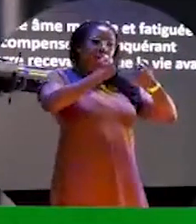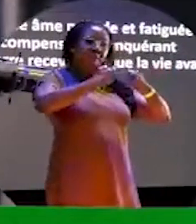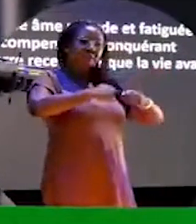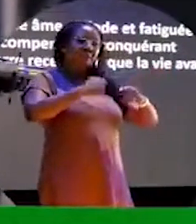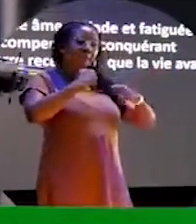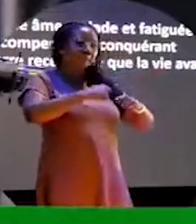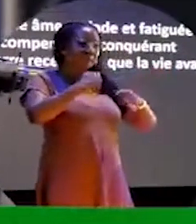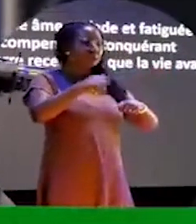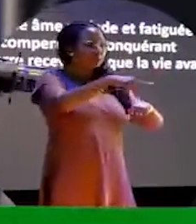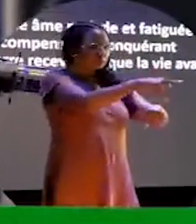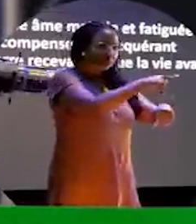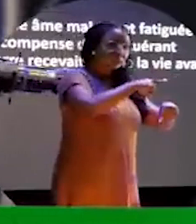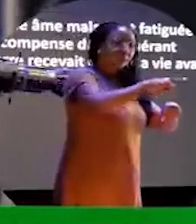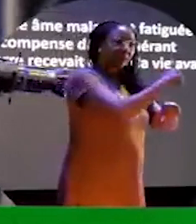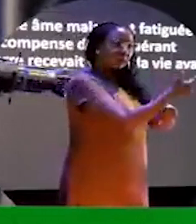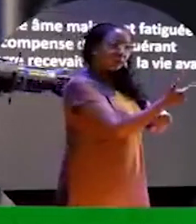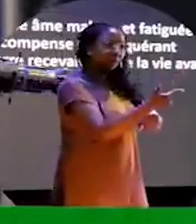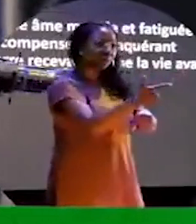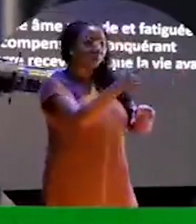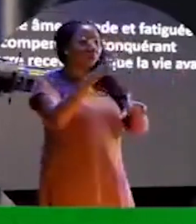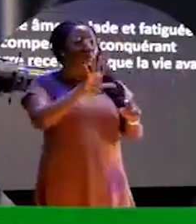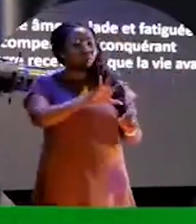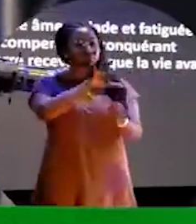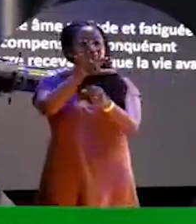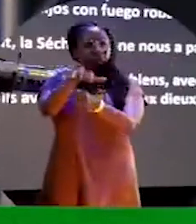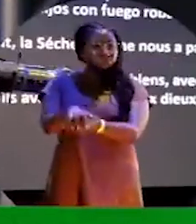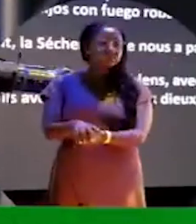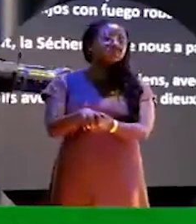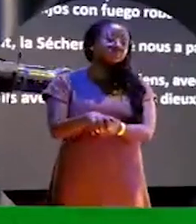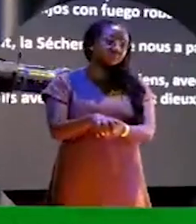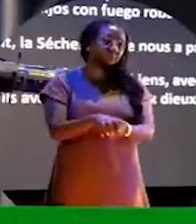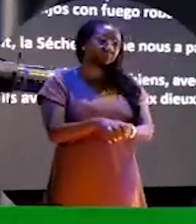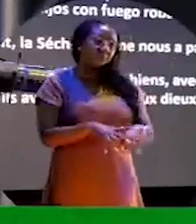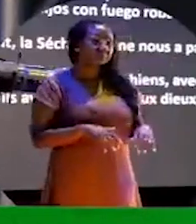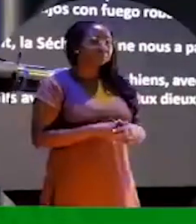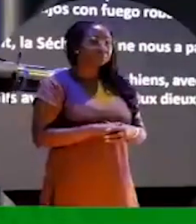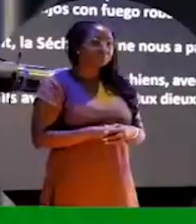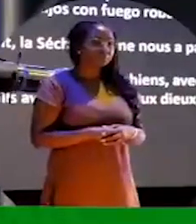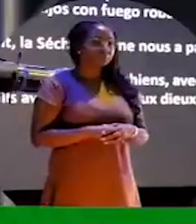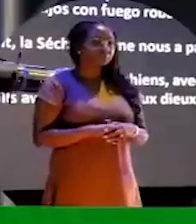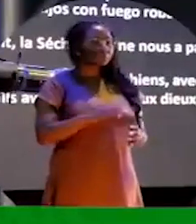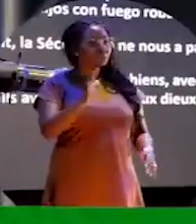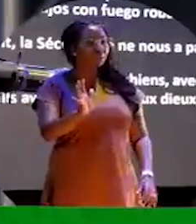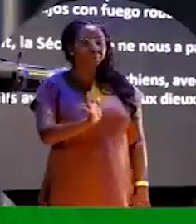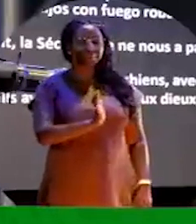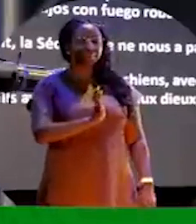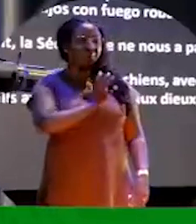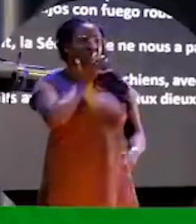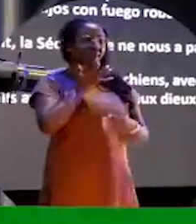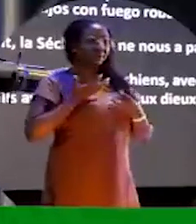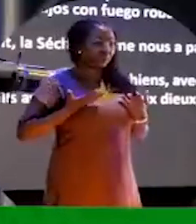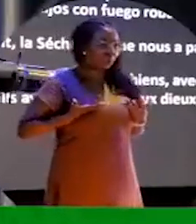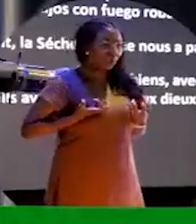ground received what life had rejected. Tragically, the drought is yet to depart from us.